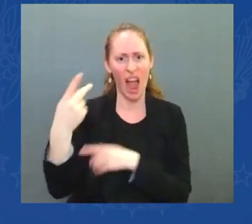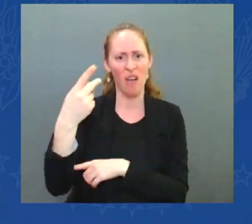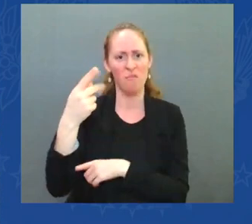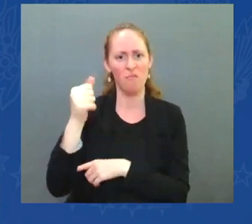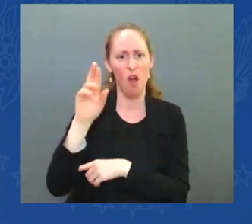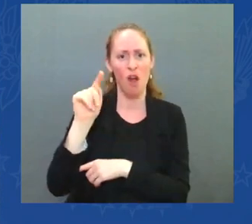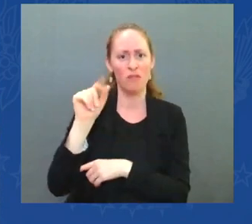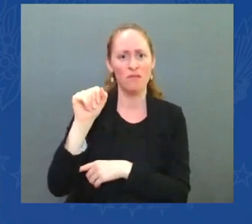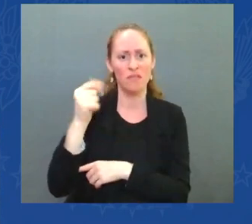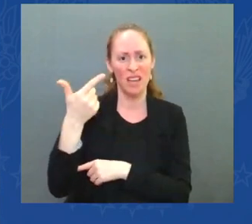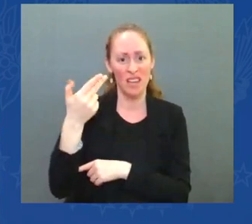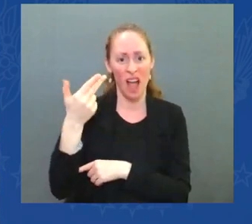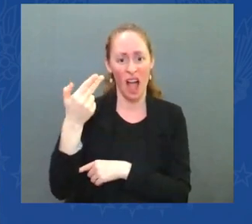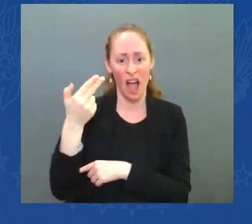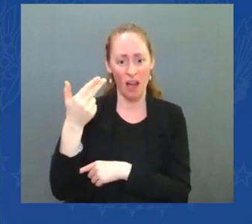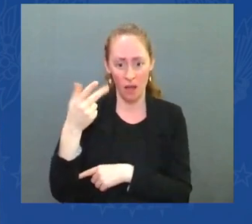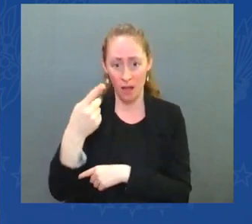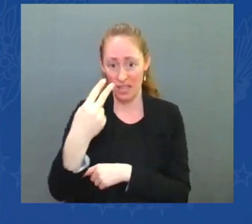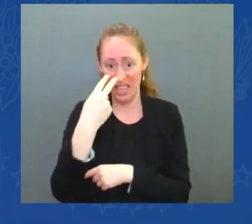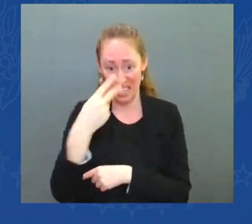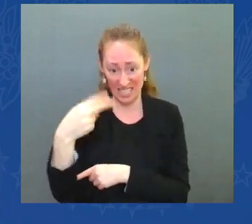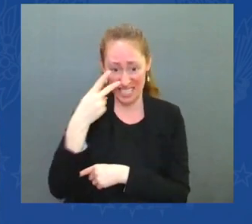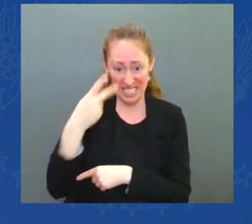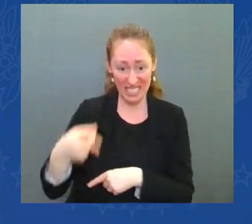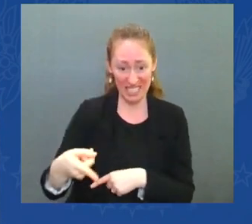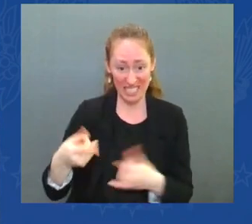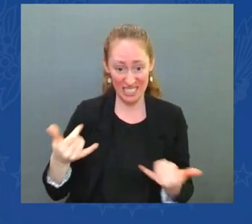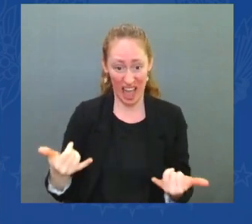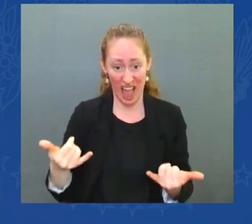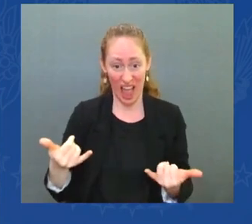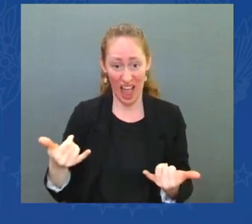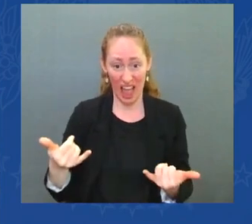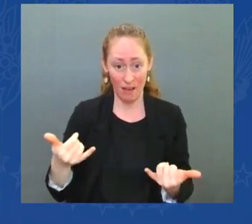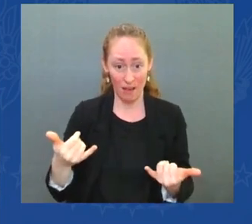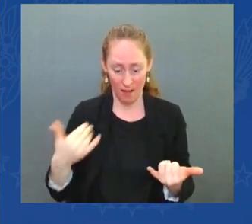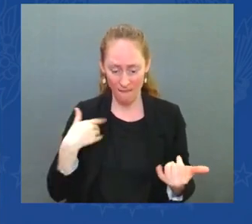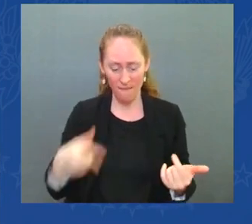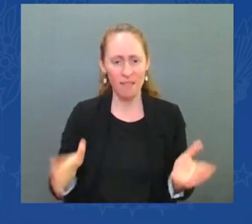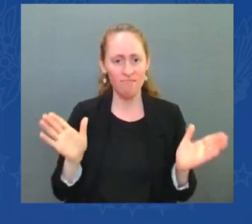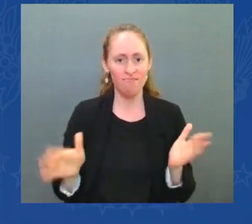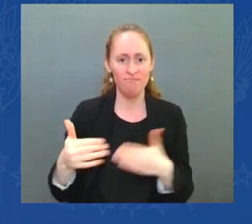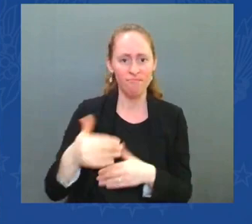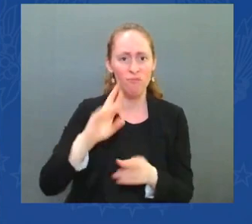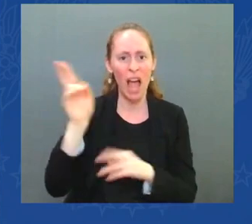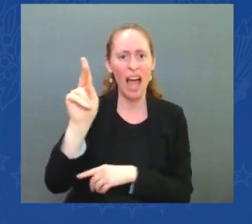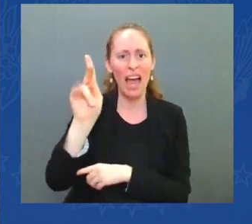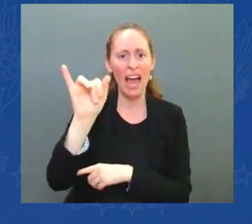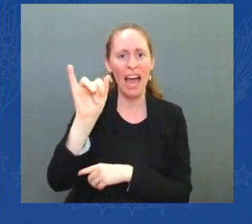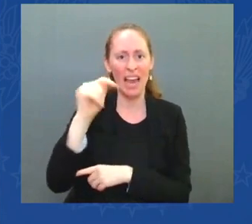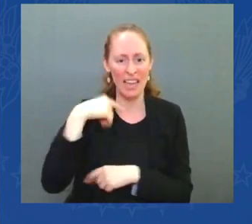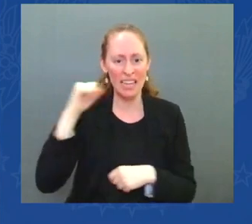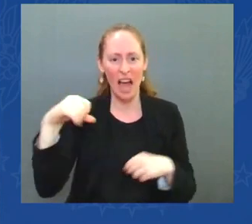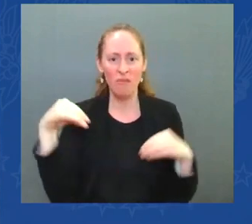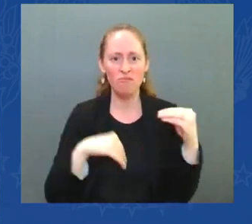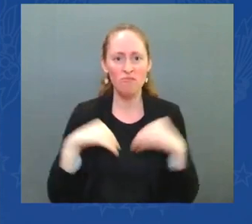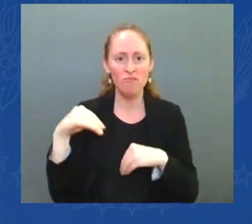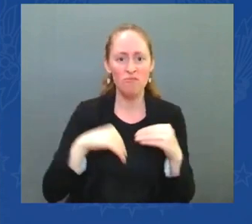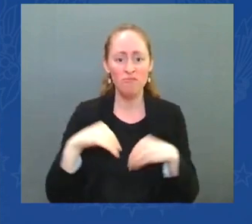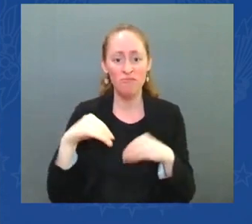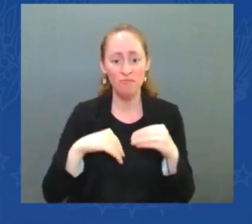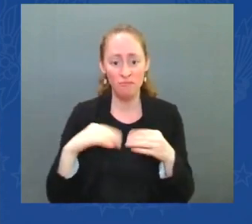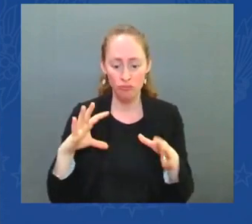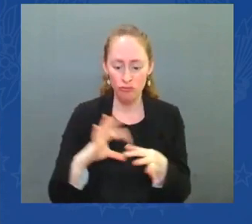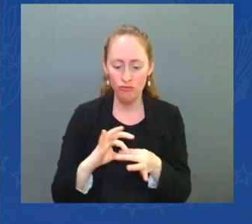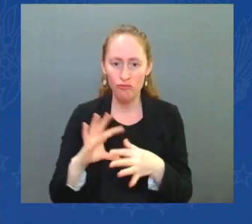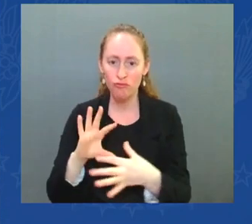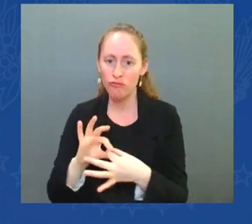Package. You can see the picture down here, maybe. This is the gun. It's not hard to put